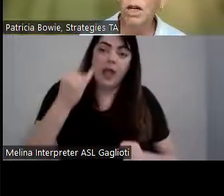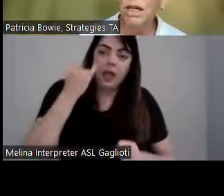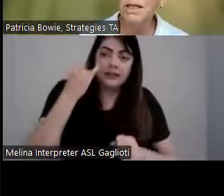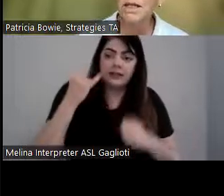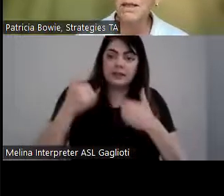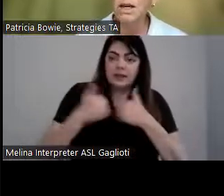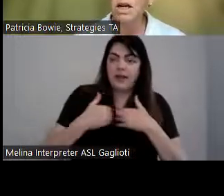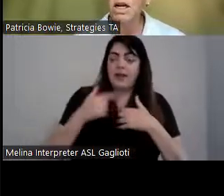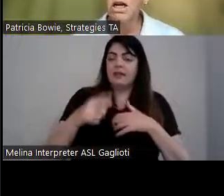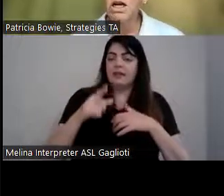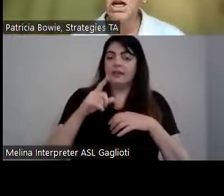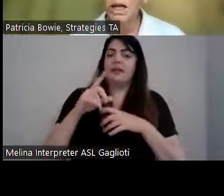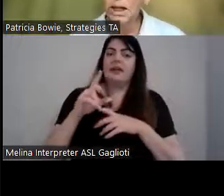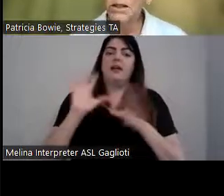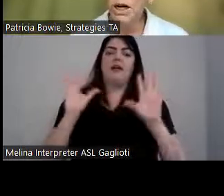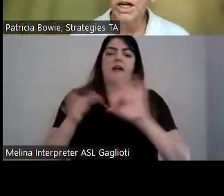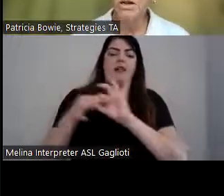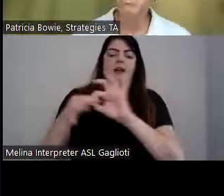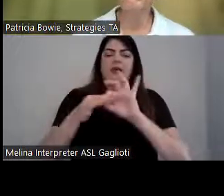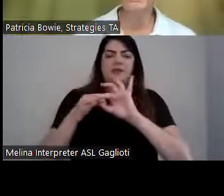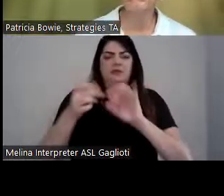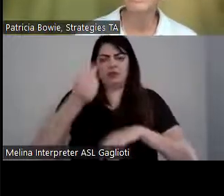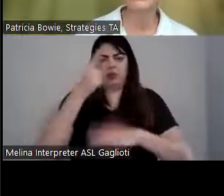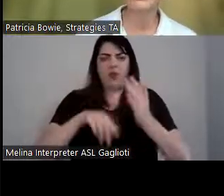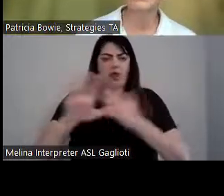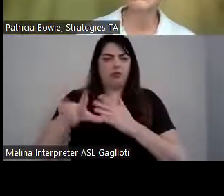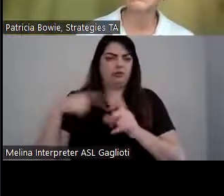your strengths in this area, in these areas, what